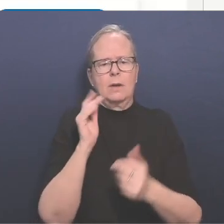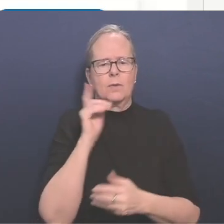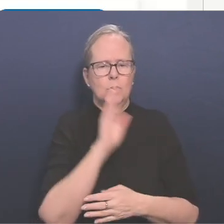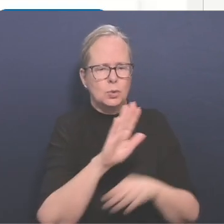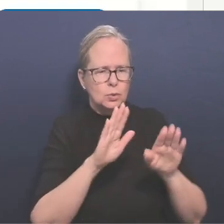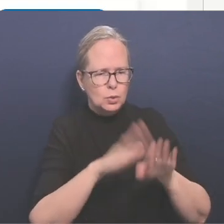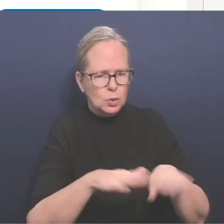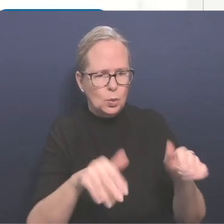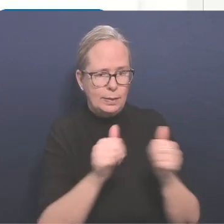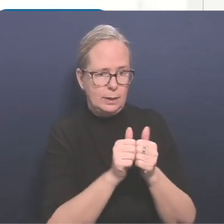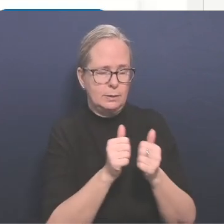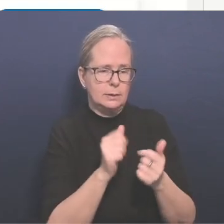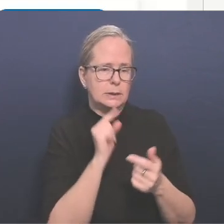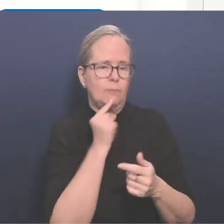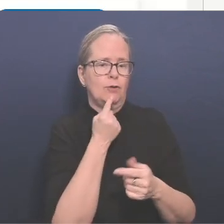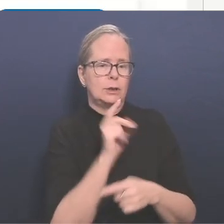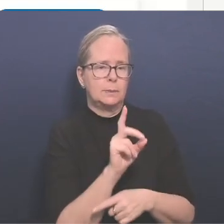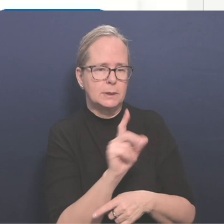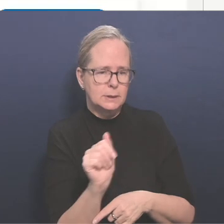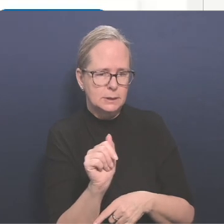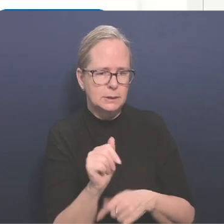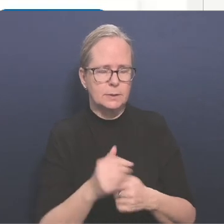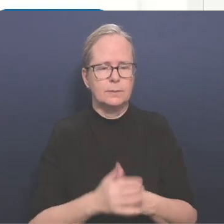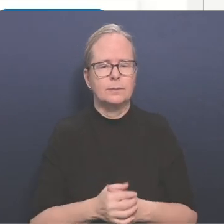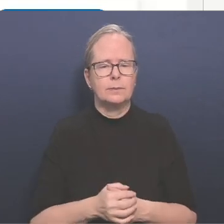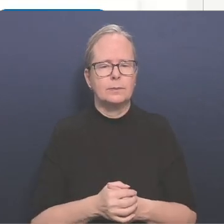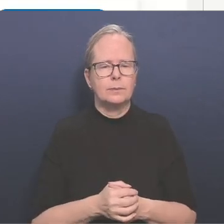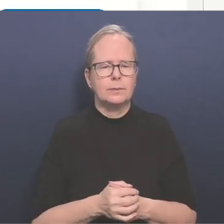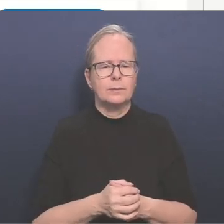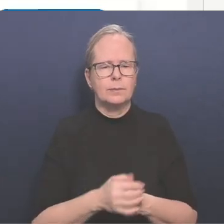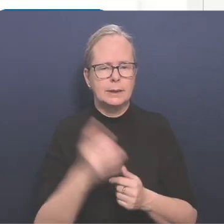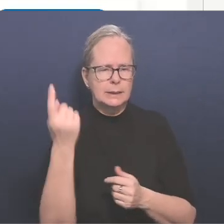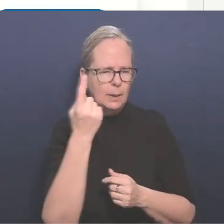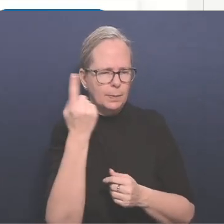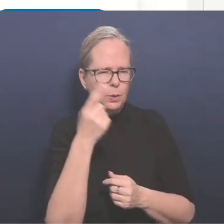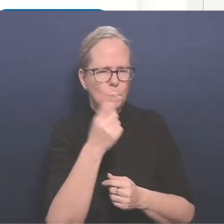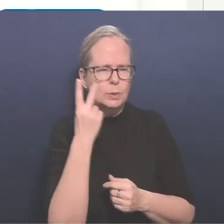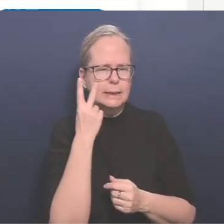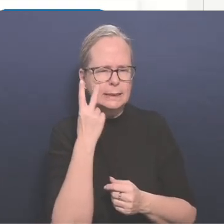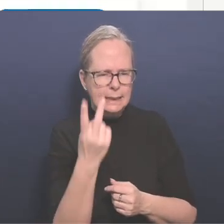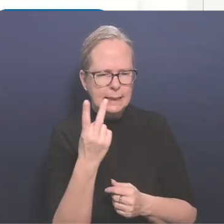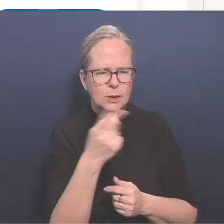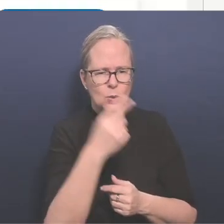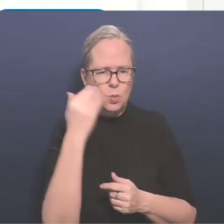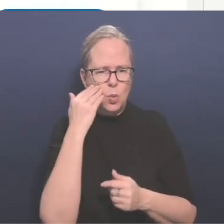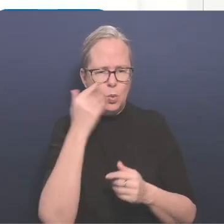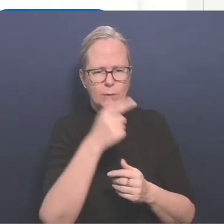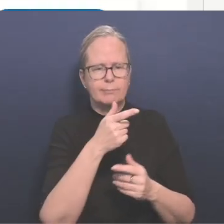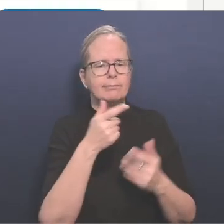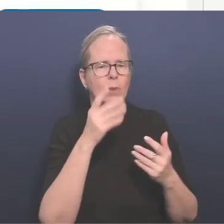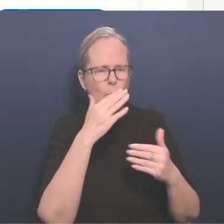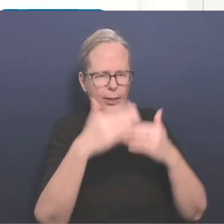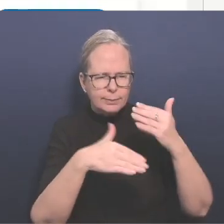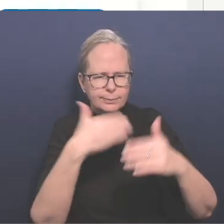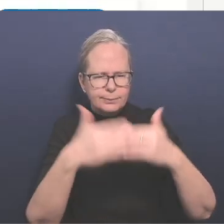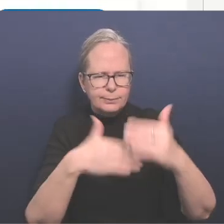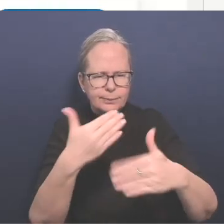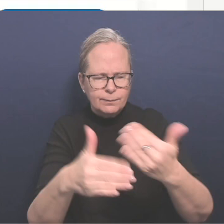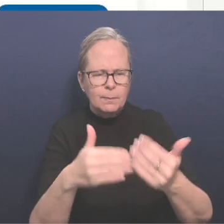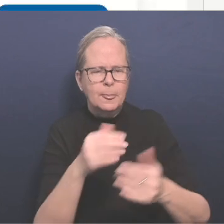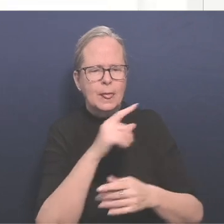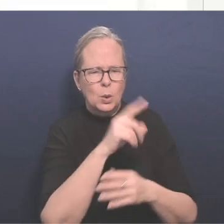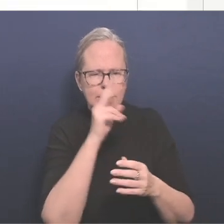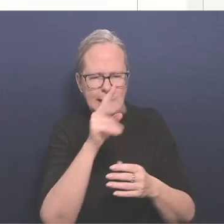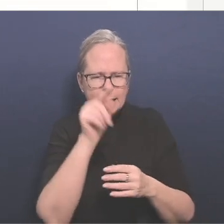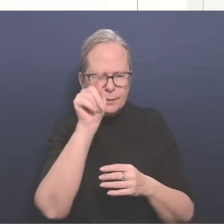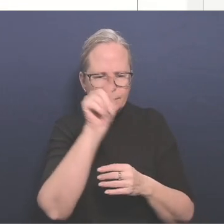removed. But however, if Aisha subsequently thinks, oh, it was a mistake, it's not the right one, she can come here, click, and it will come back